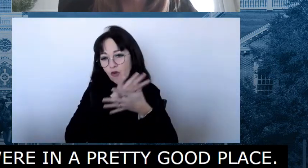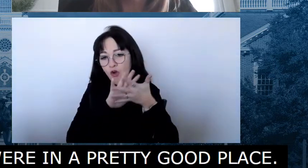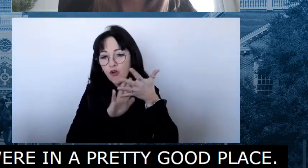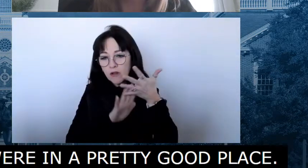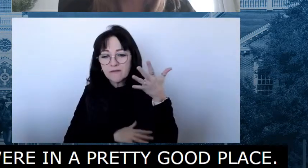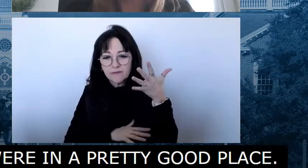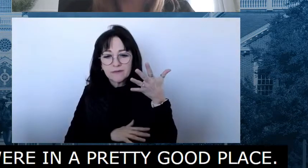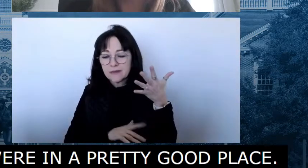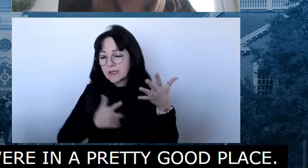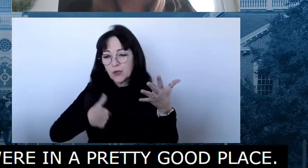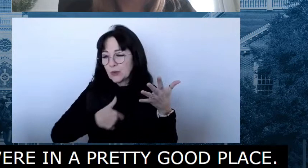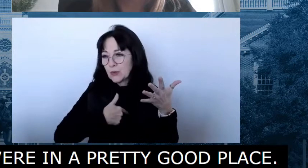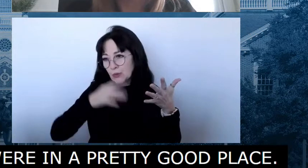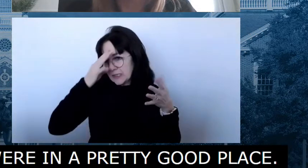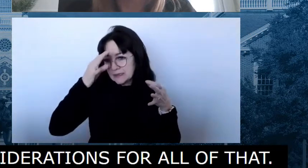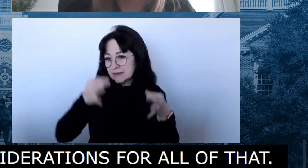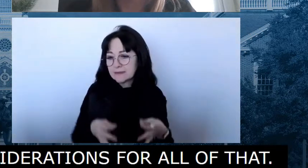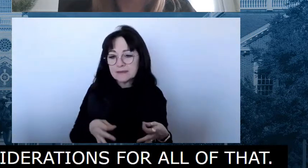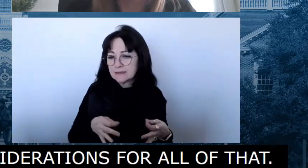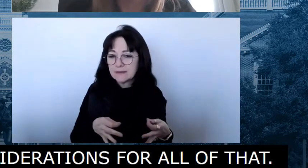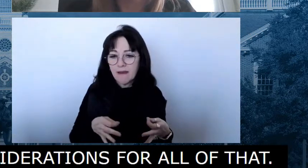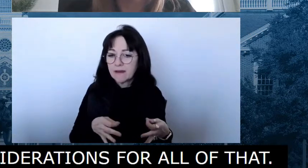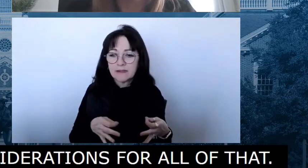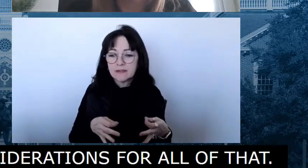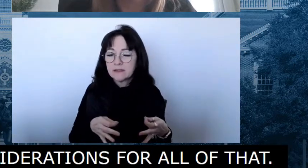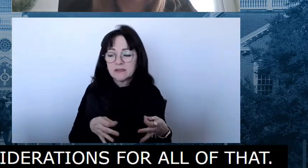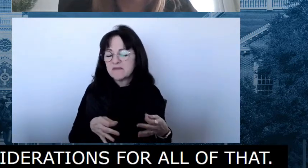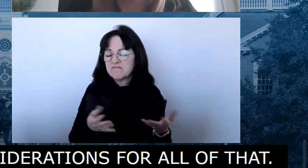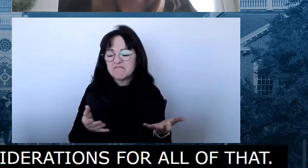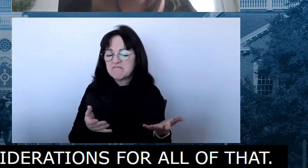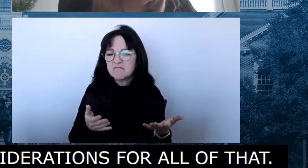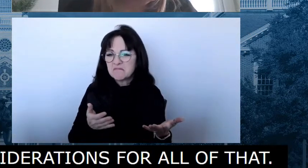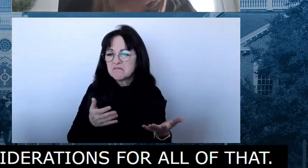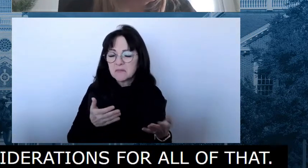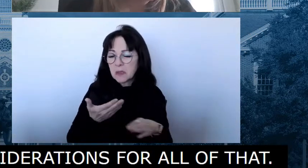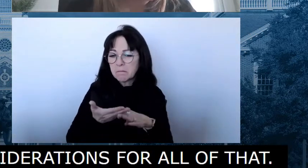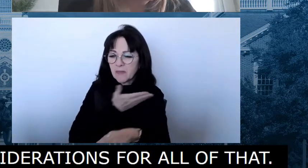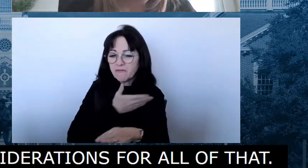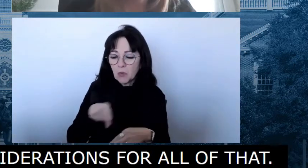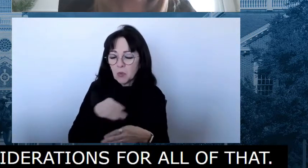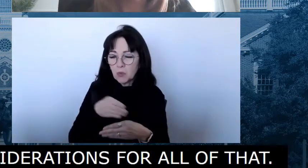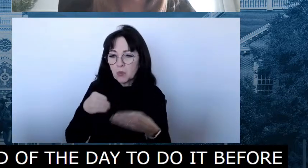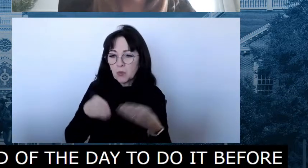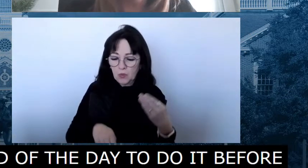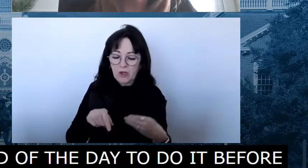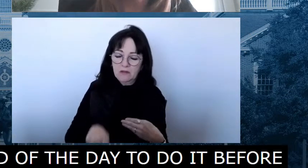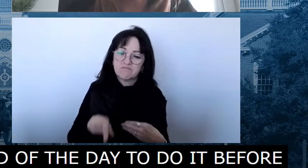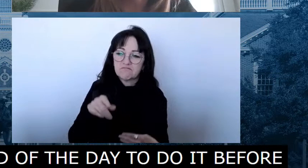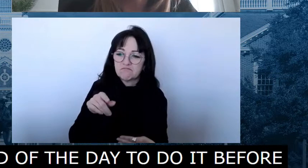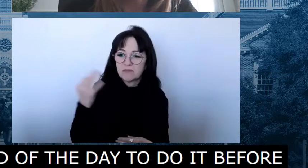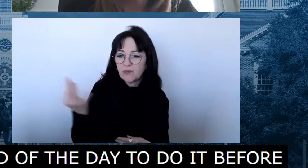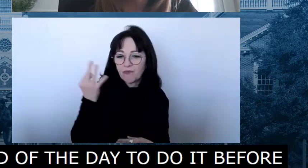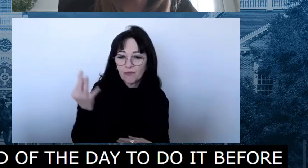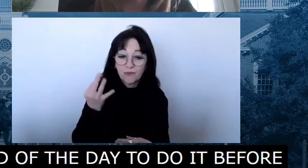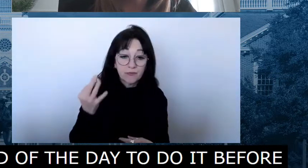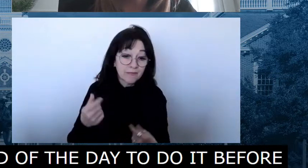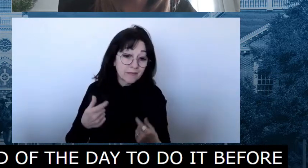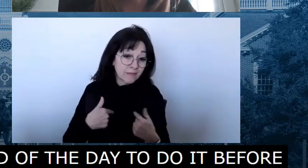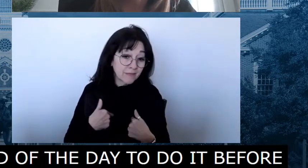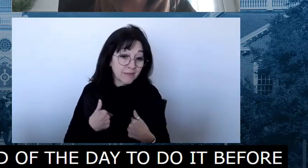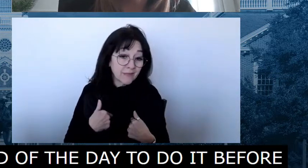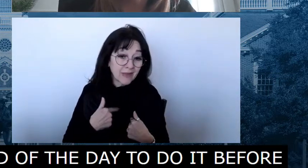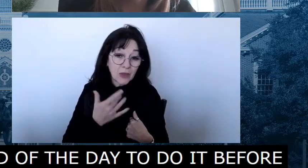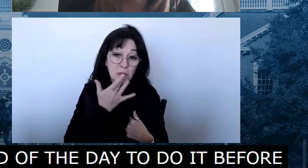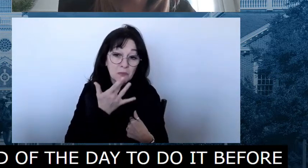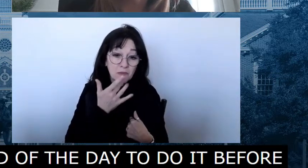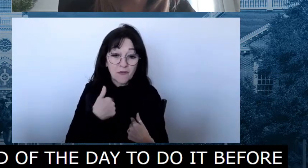just decided at the end of the day to do it before the weekend. I like to watch the Super Bowl by